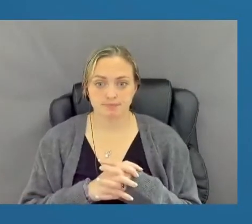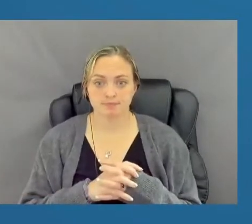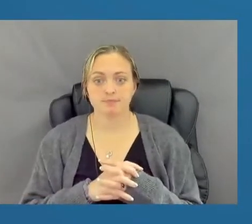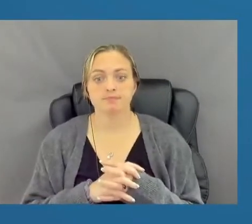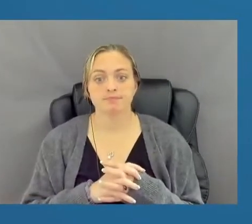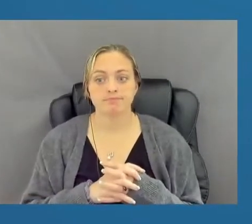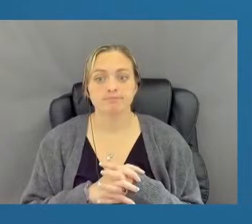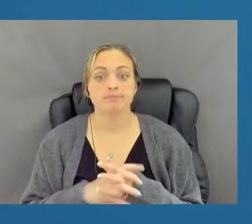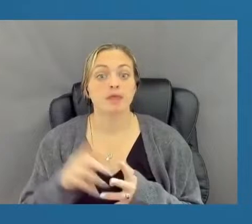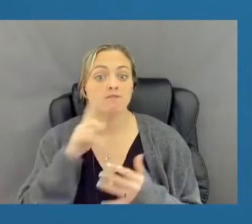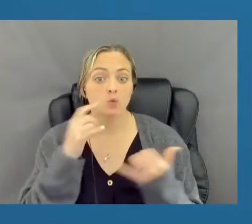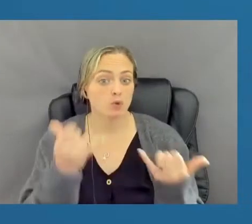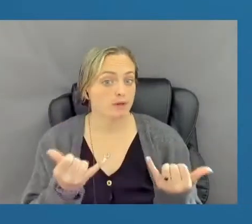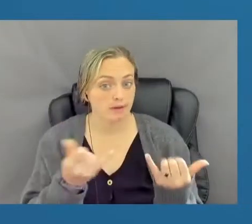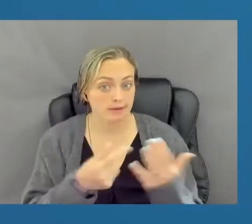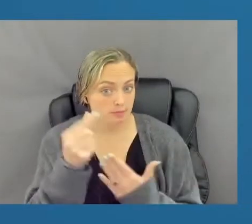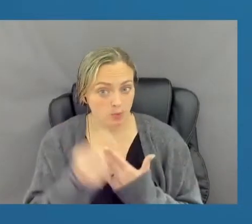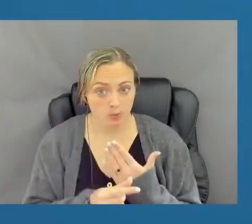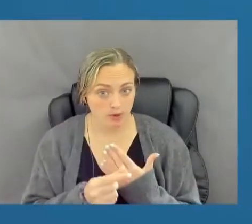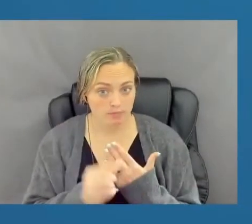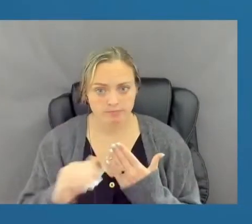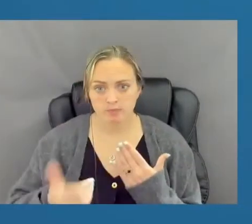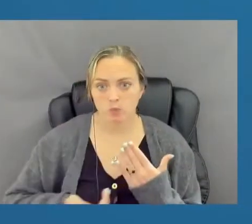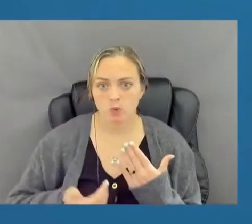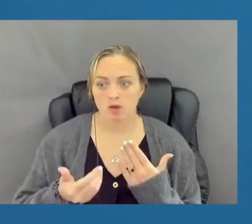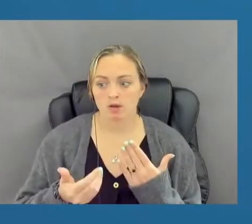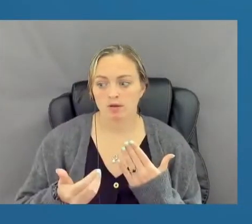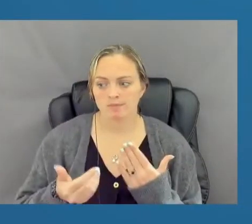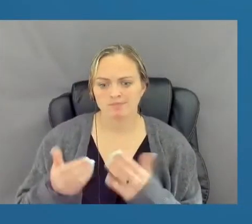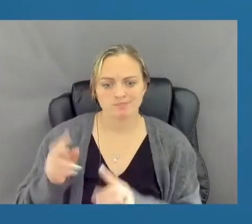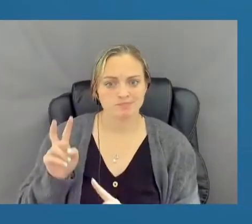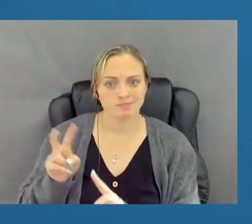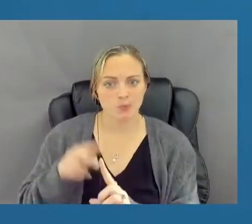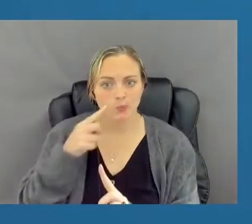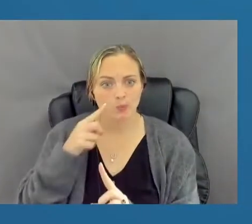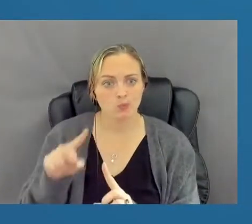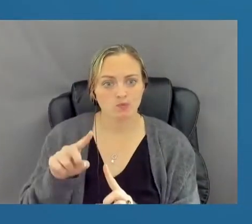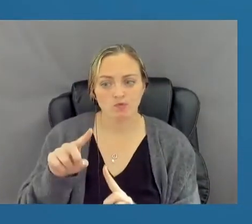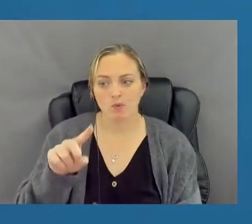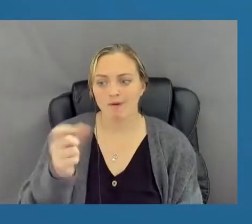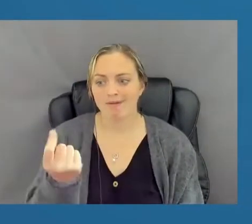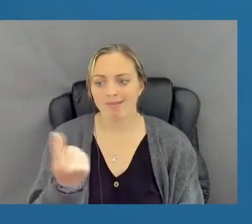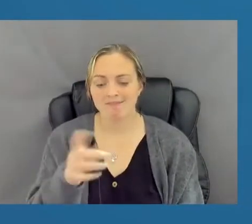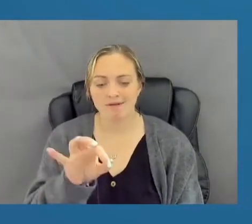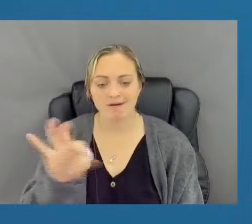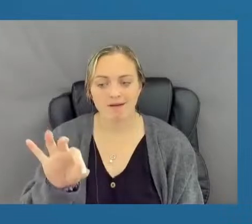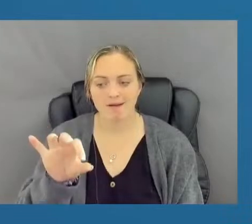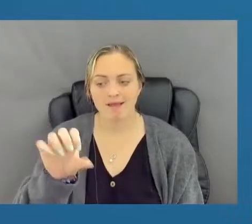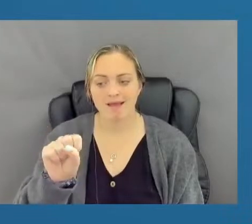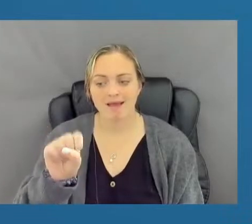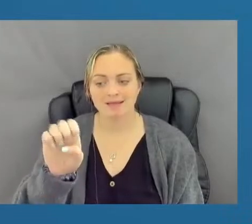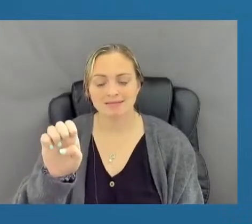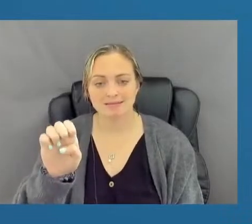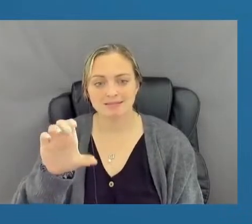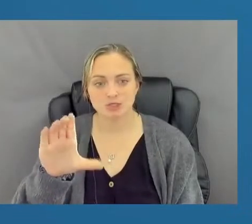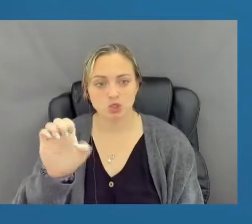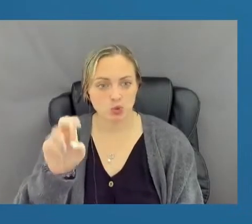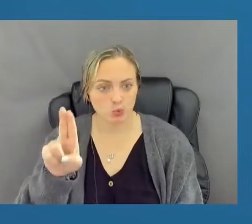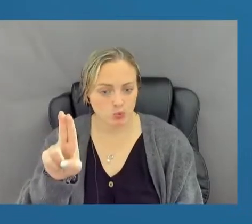And for today's program, please welcome the delegate for 1199 SEIU, Michelle Need.